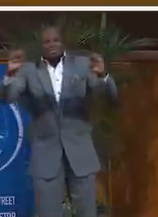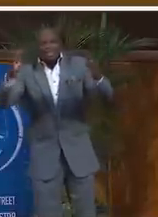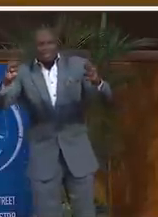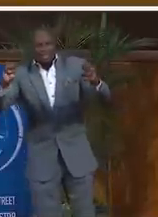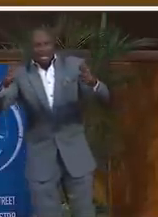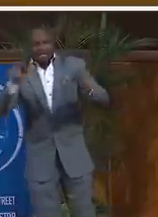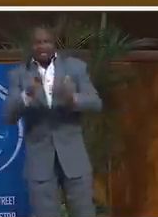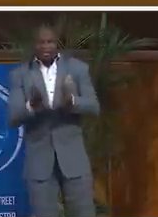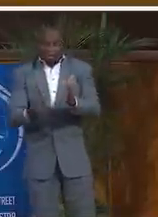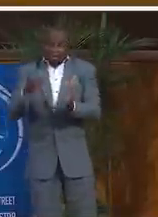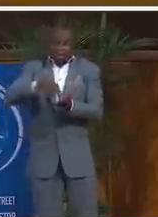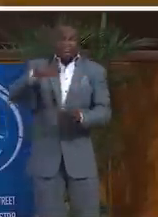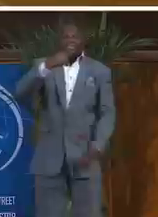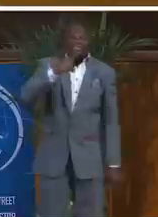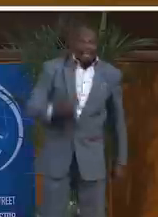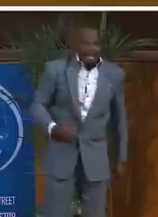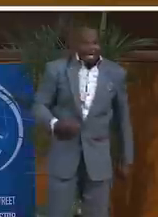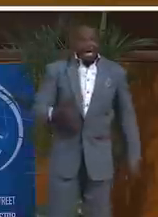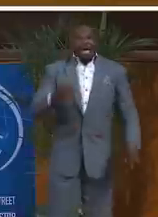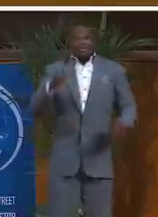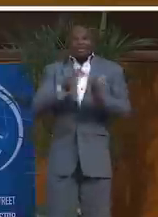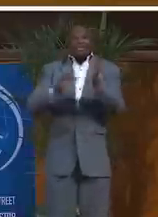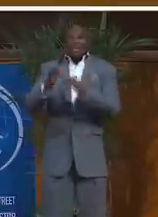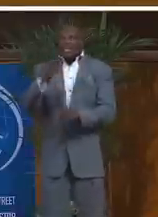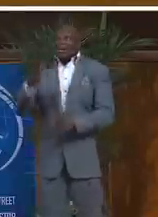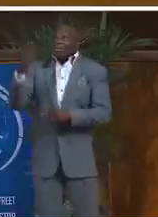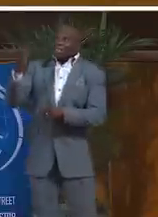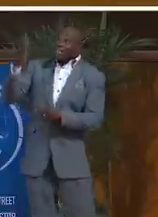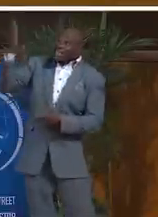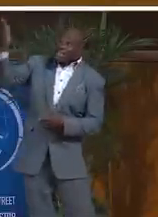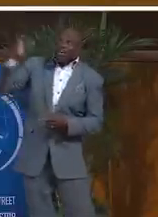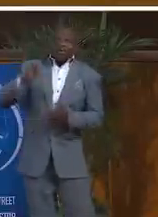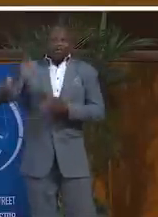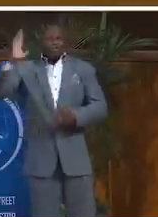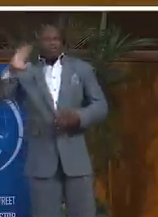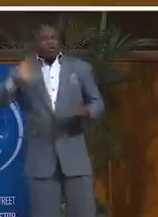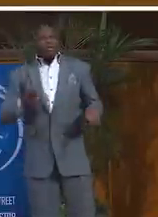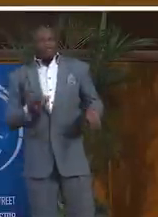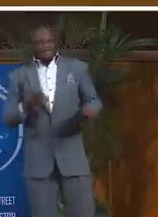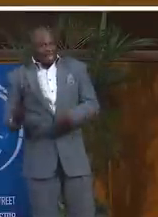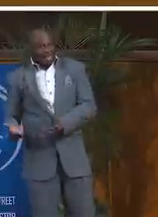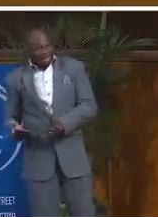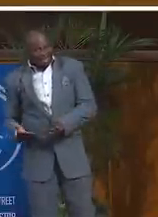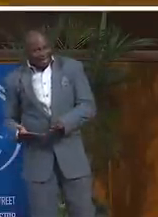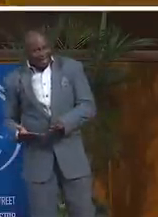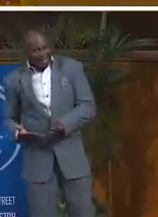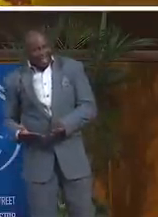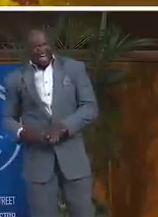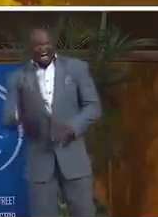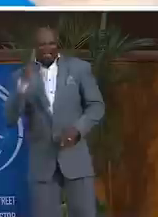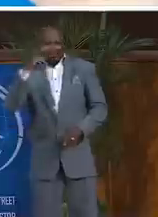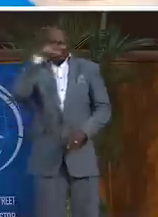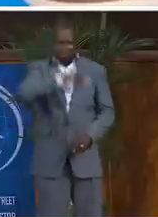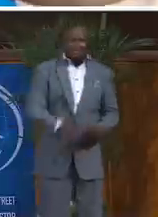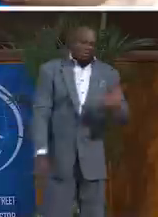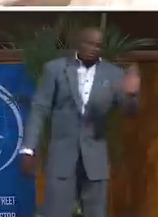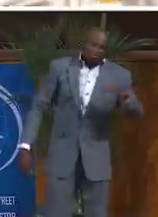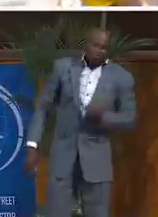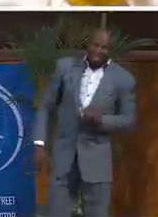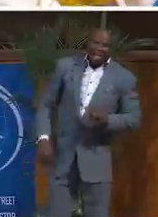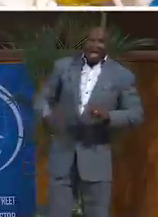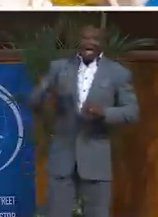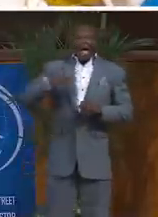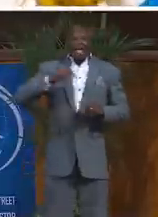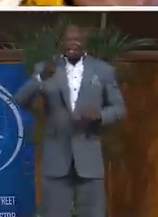Jesus rises and says, I am he who was dead. I knew you were going to miss it. I am